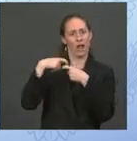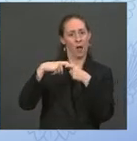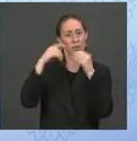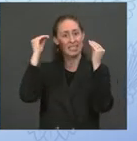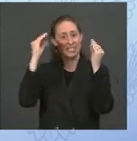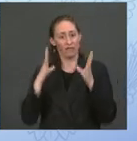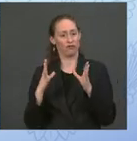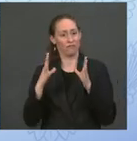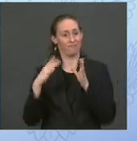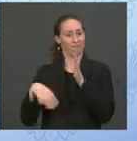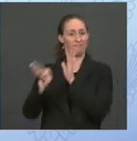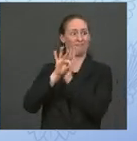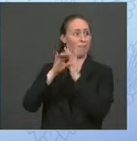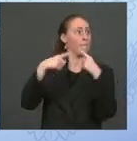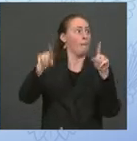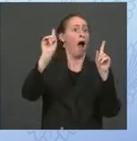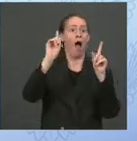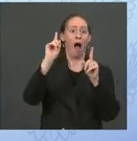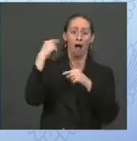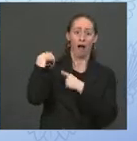years.